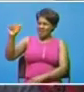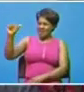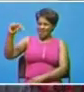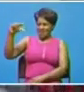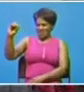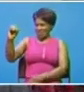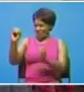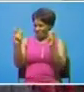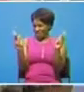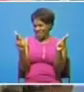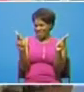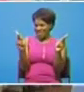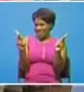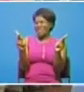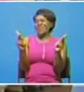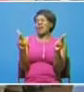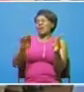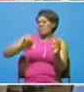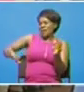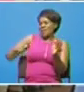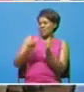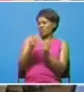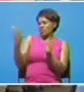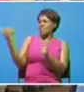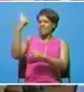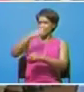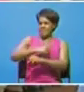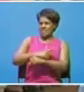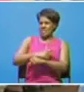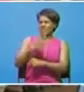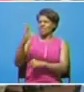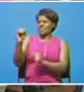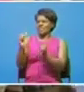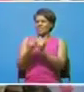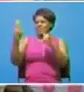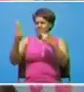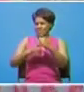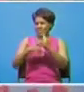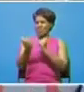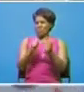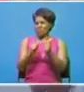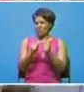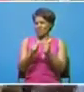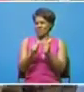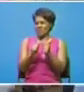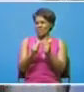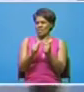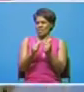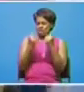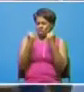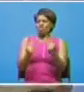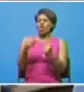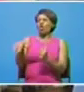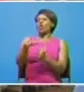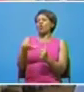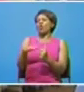Sawa sawa. Less than 14 days to election day, the 2017 race to state house is entering the proverbial home stretch,